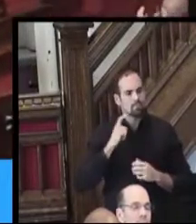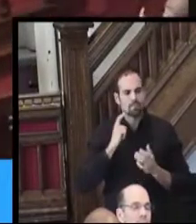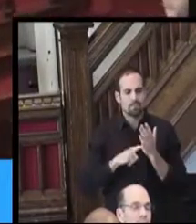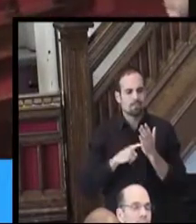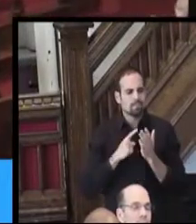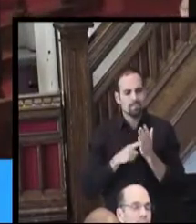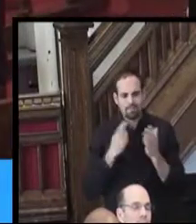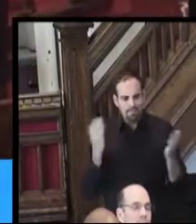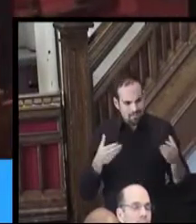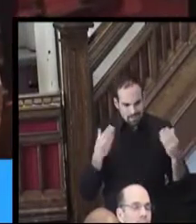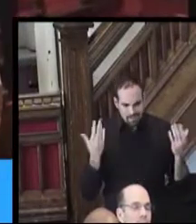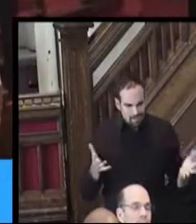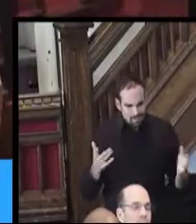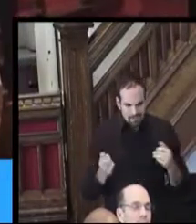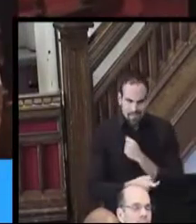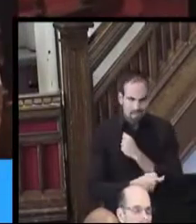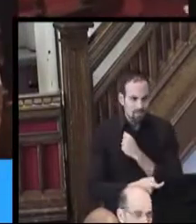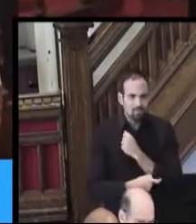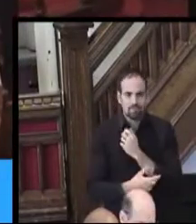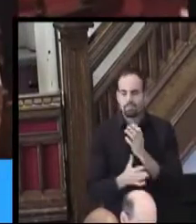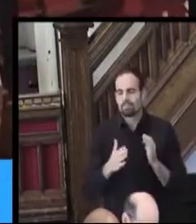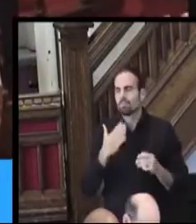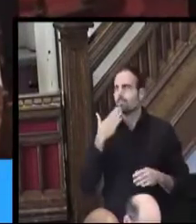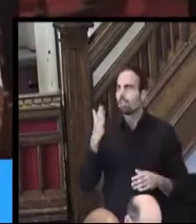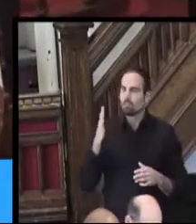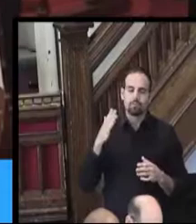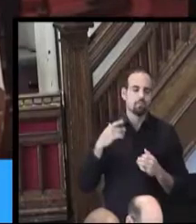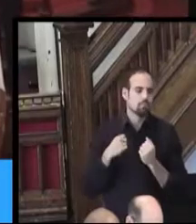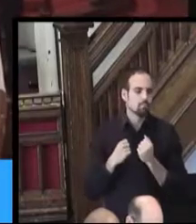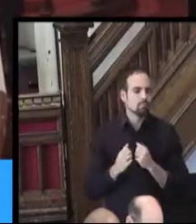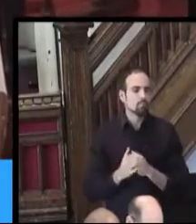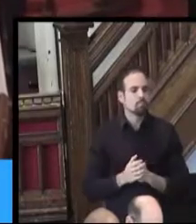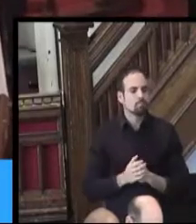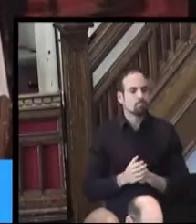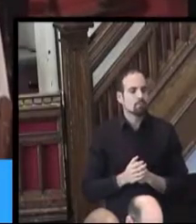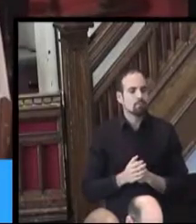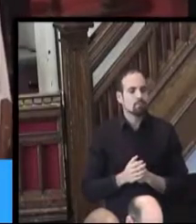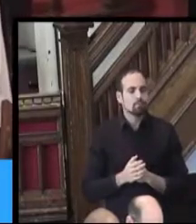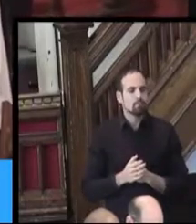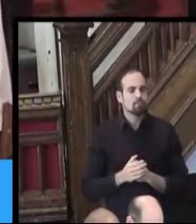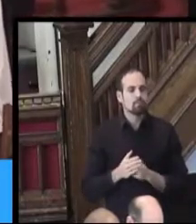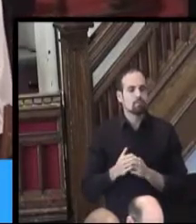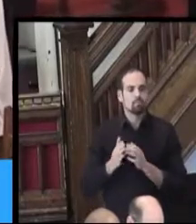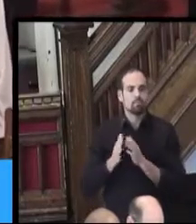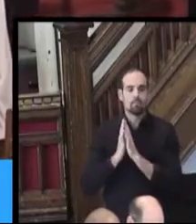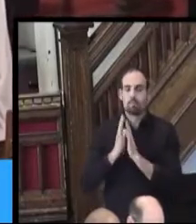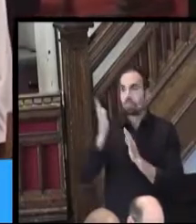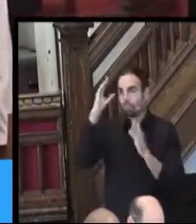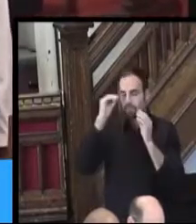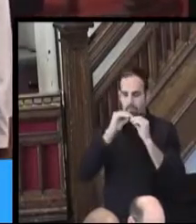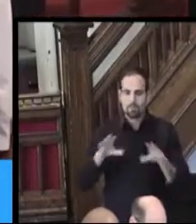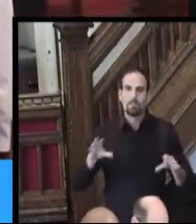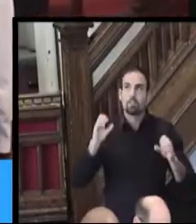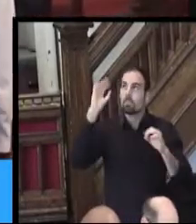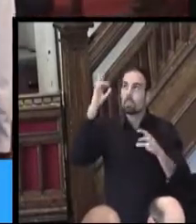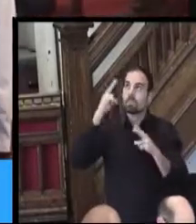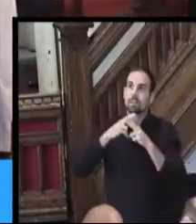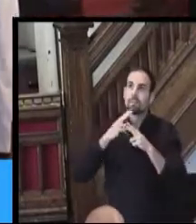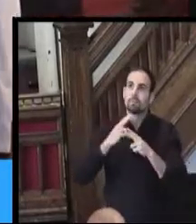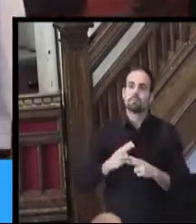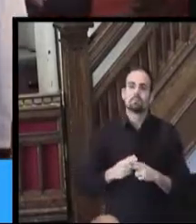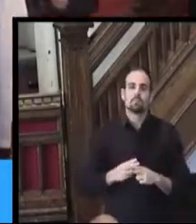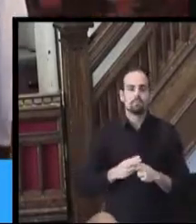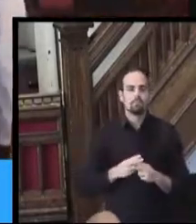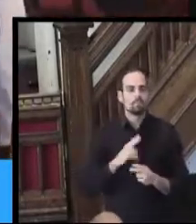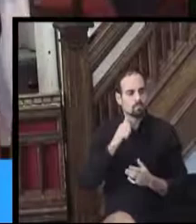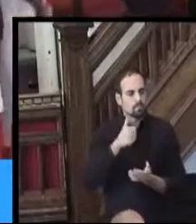church. We ask now your blessing. In your many names we pray. Amen. Amen. Could you